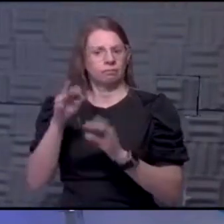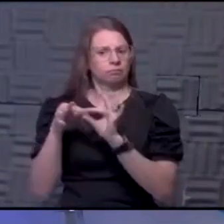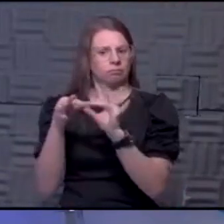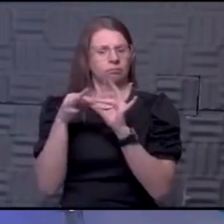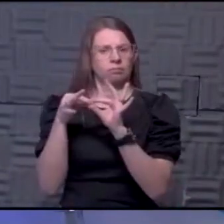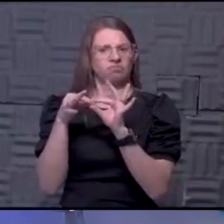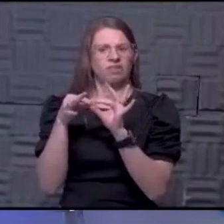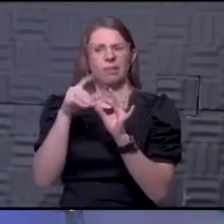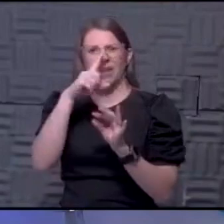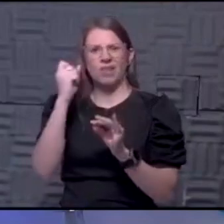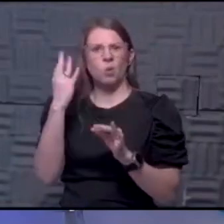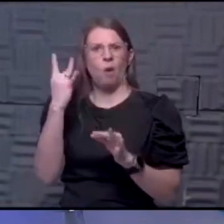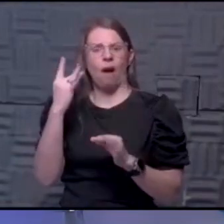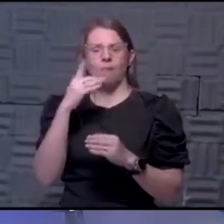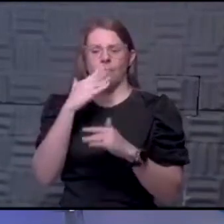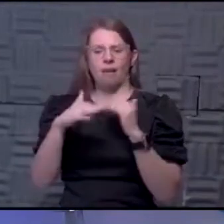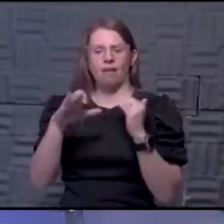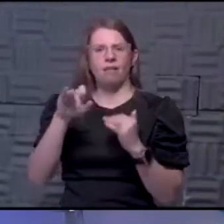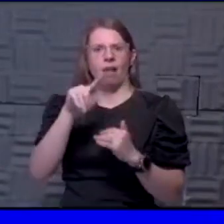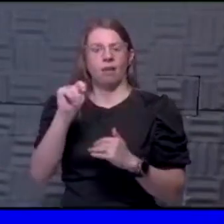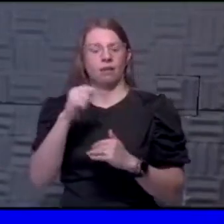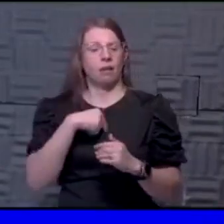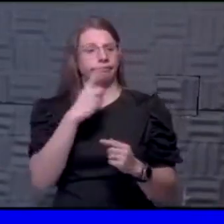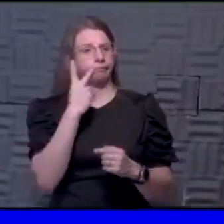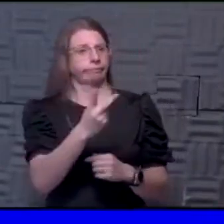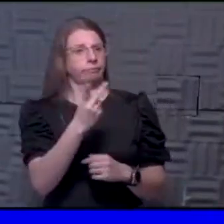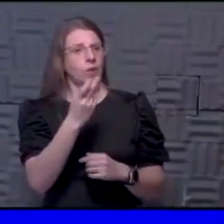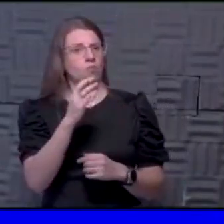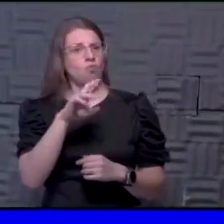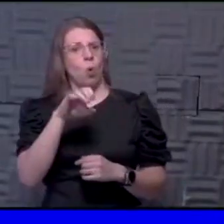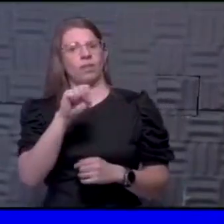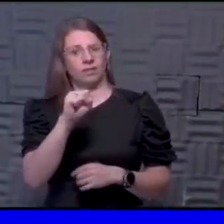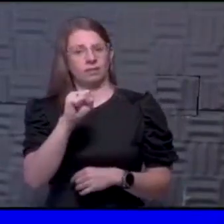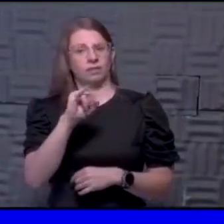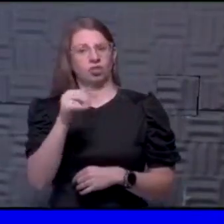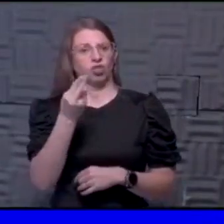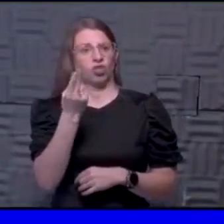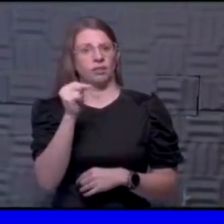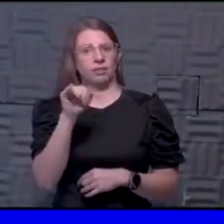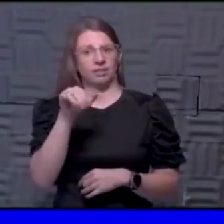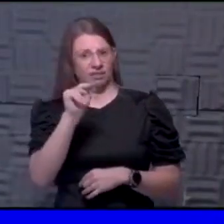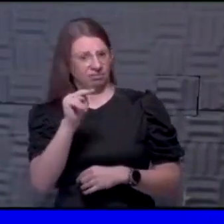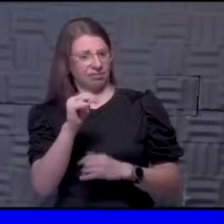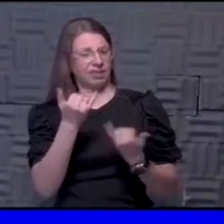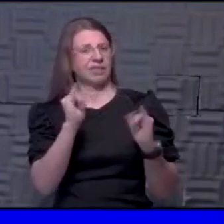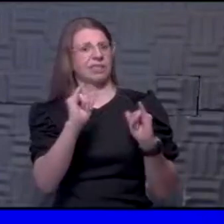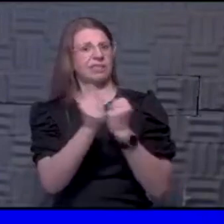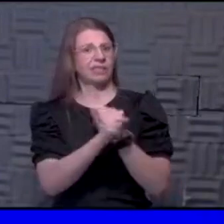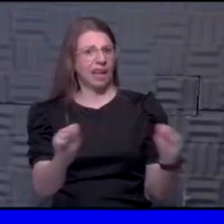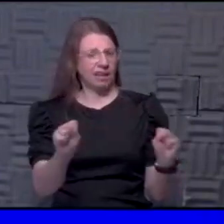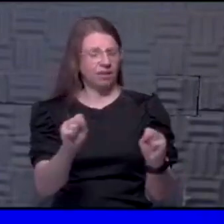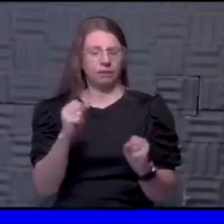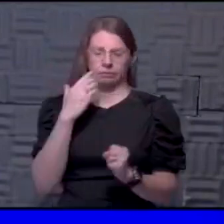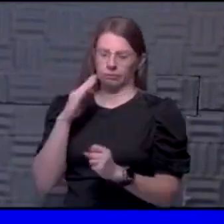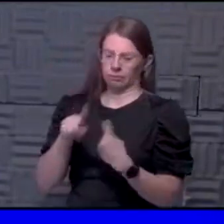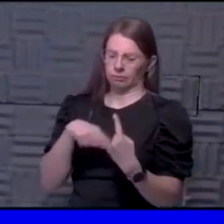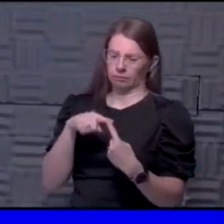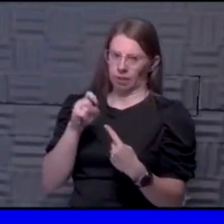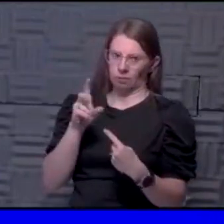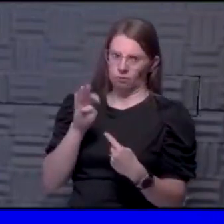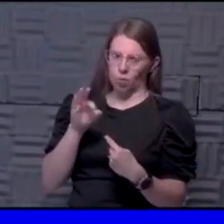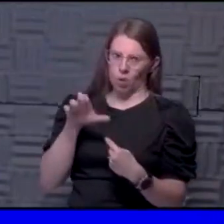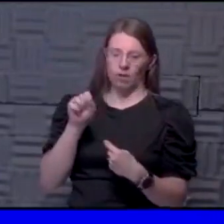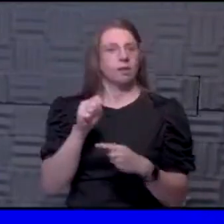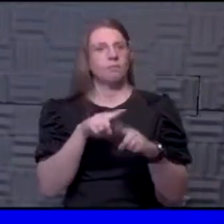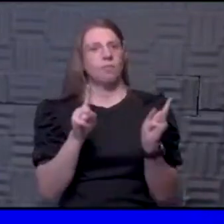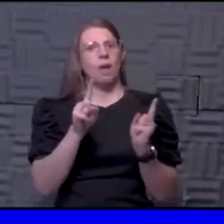saw Boris Johnson. You know, for what it's worth, he still said it's safe and effective. You know, in the UK, but World Health